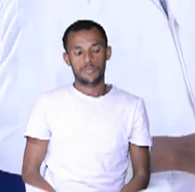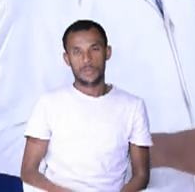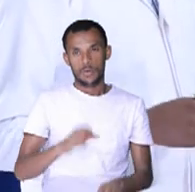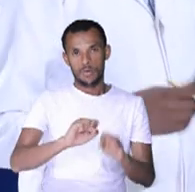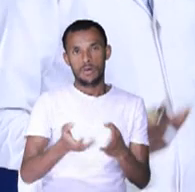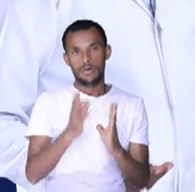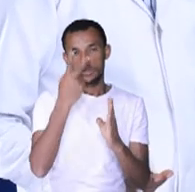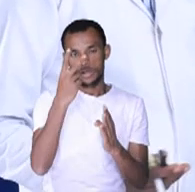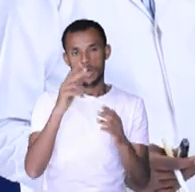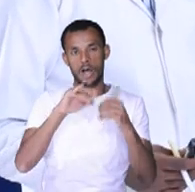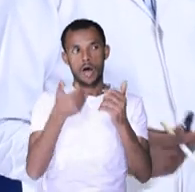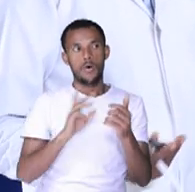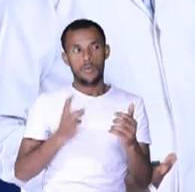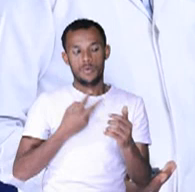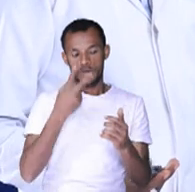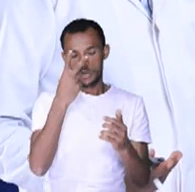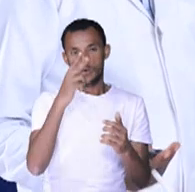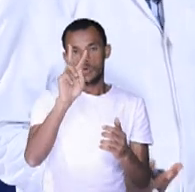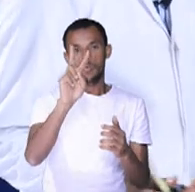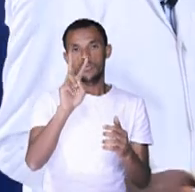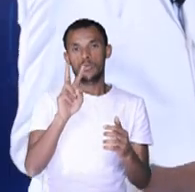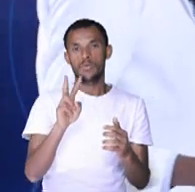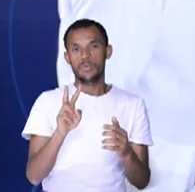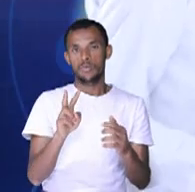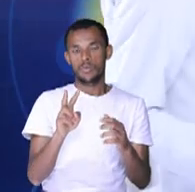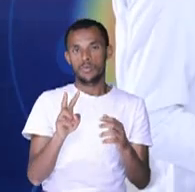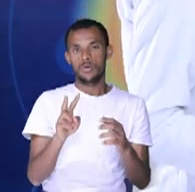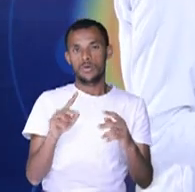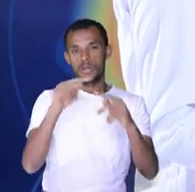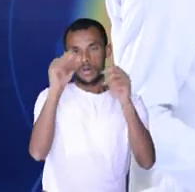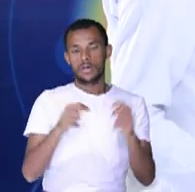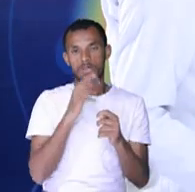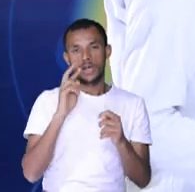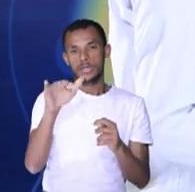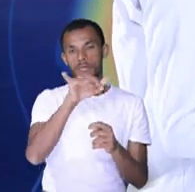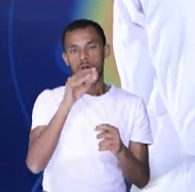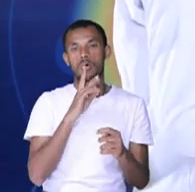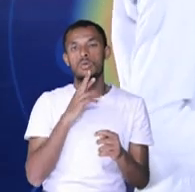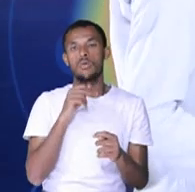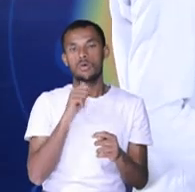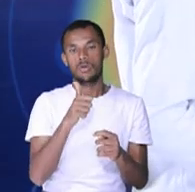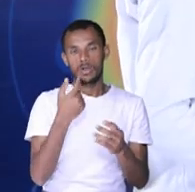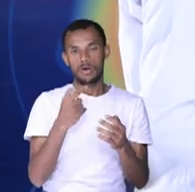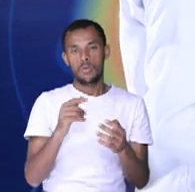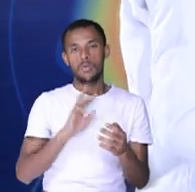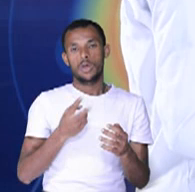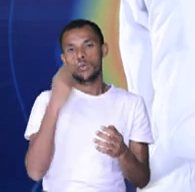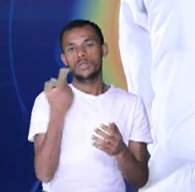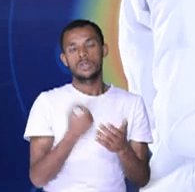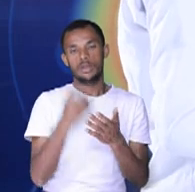So let's see how we can show like two triangles are similar or not. So we can use these